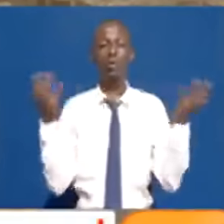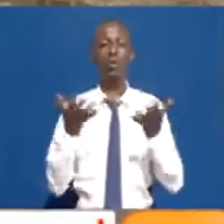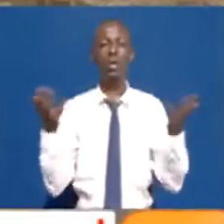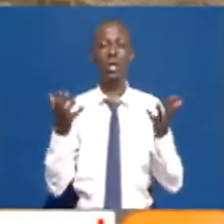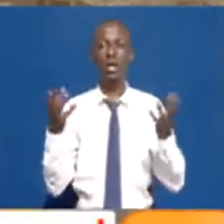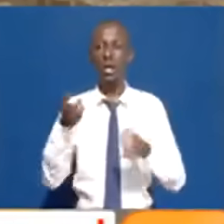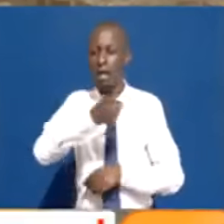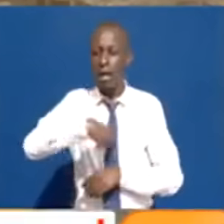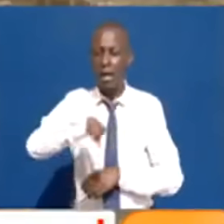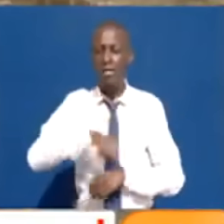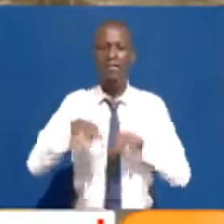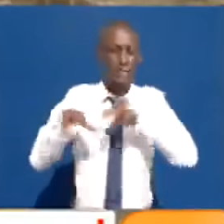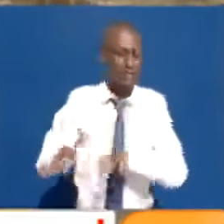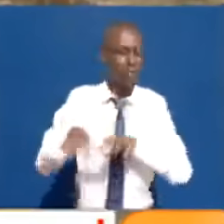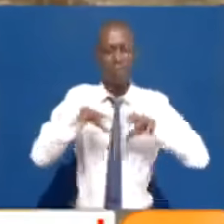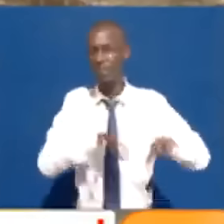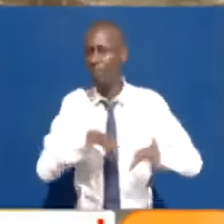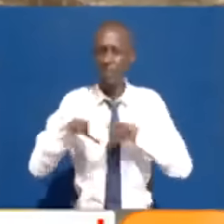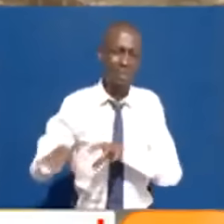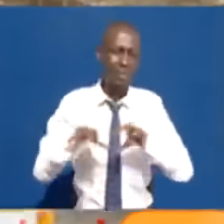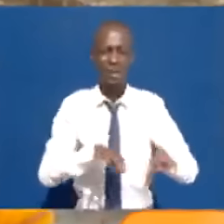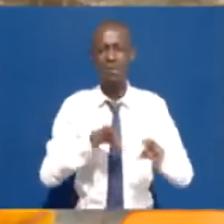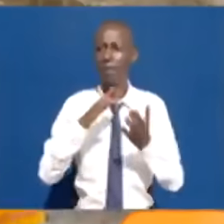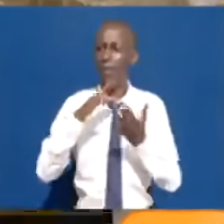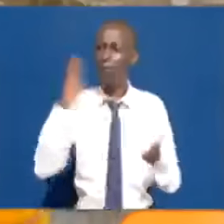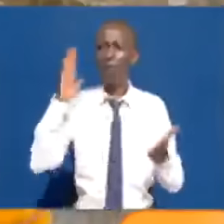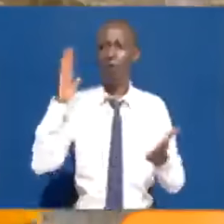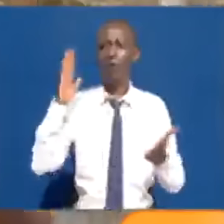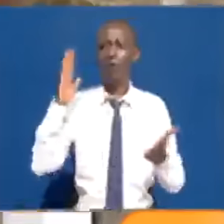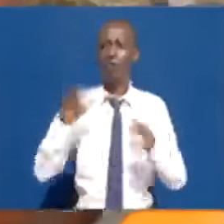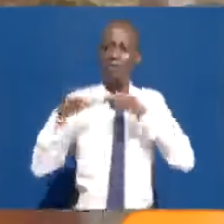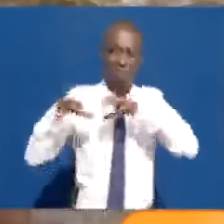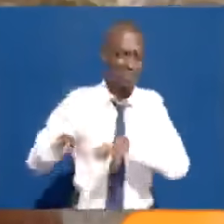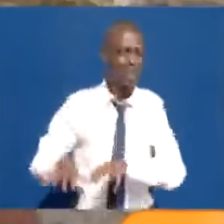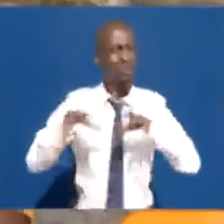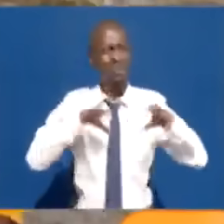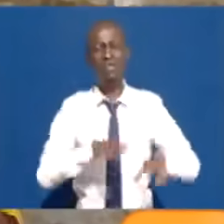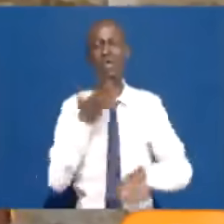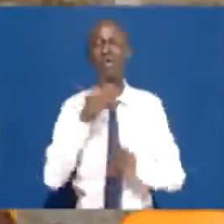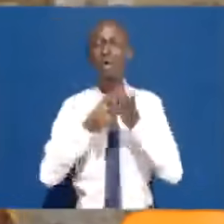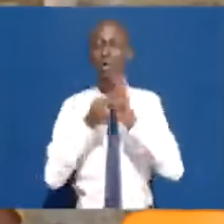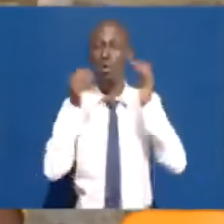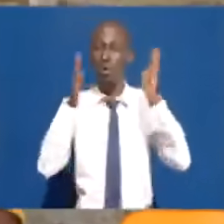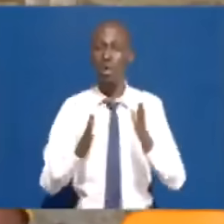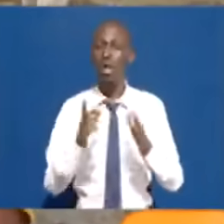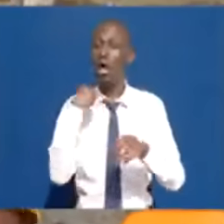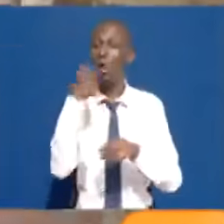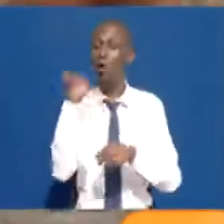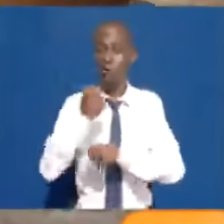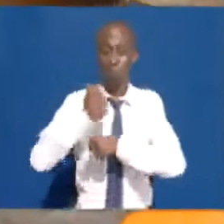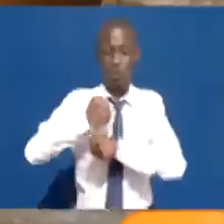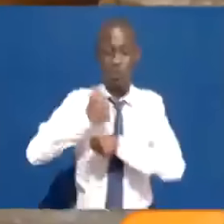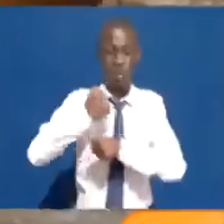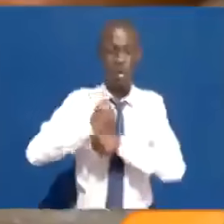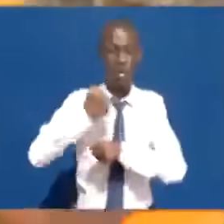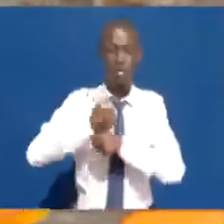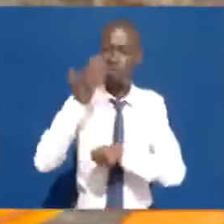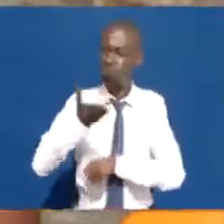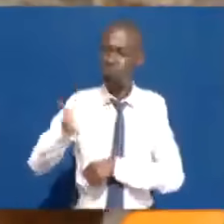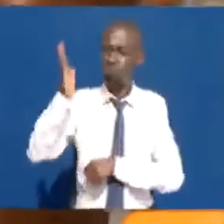sisi ogani tunaisha. Tunaisha kabisa, kabisa, kabisa, kabisa. Tumeumia. Tunataka huyu contractor amepewa hii kazi. Kwisha